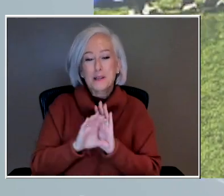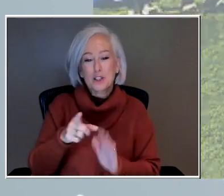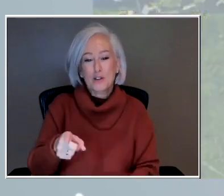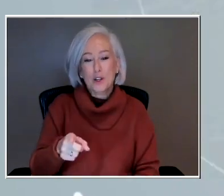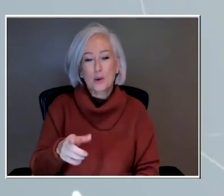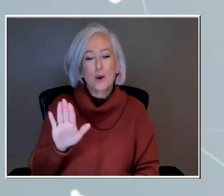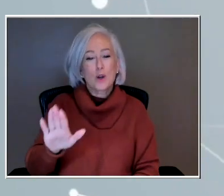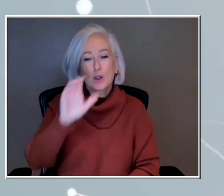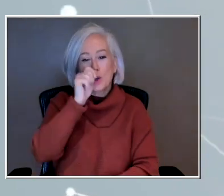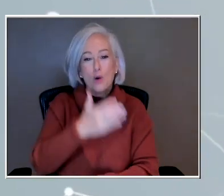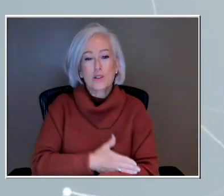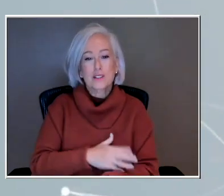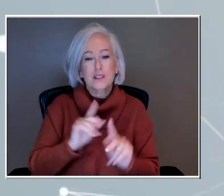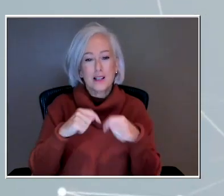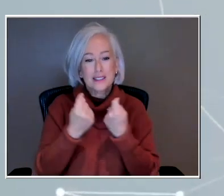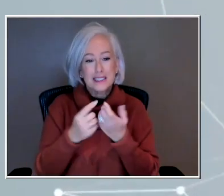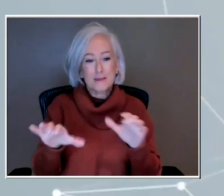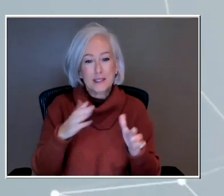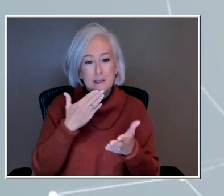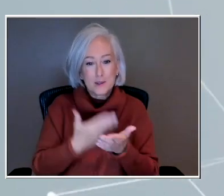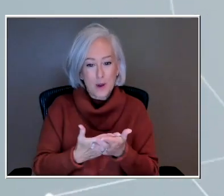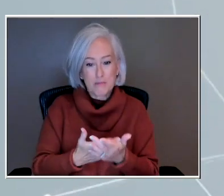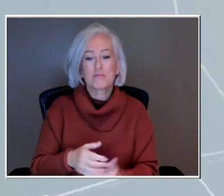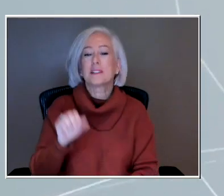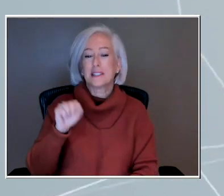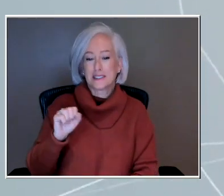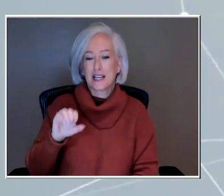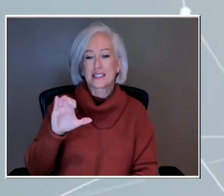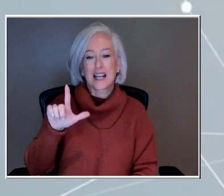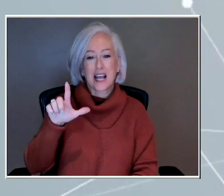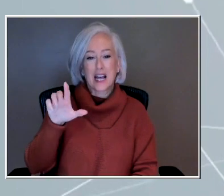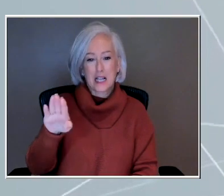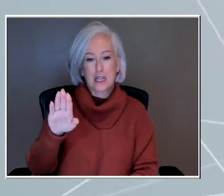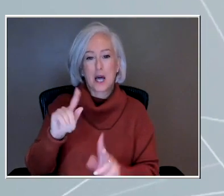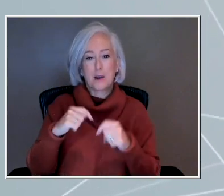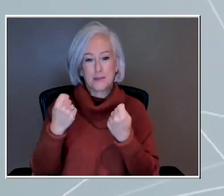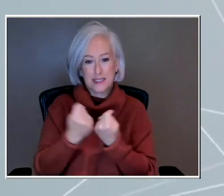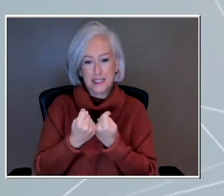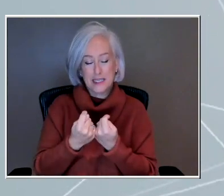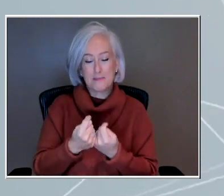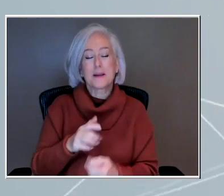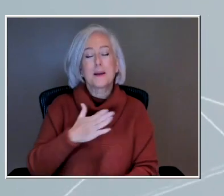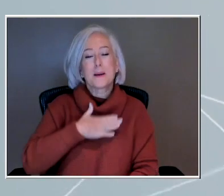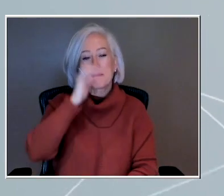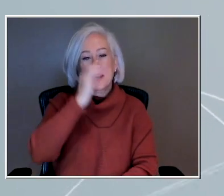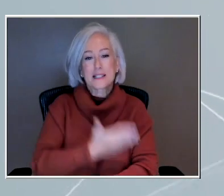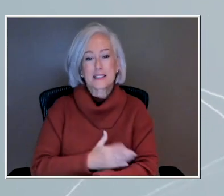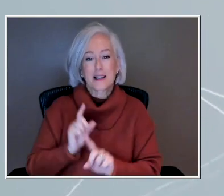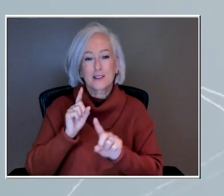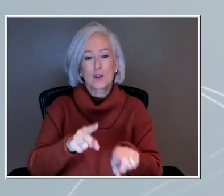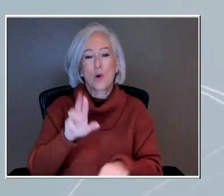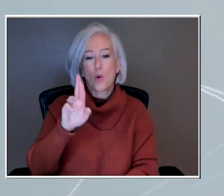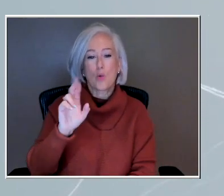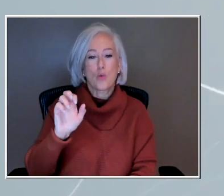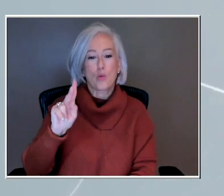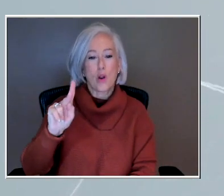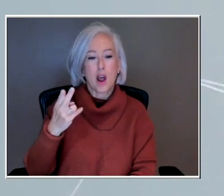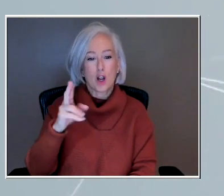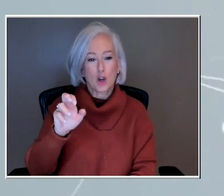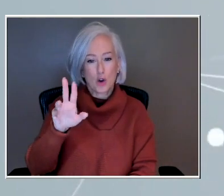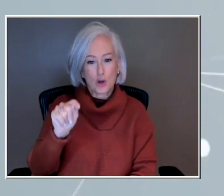about it. Yeah, so he's on a club team, but for his high school team, he goes to Rockhurst, and they recently completed back-to-back